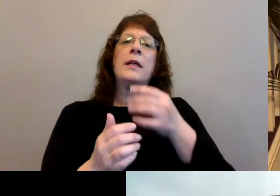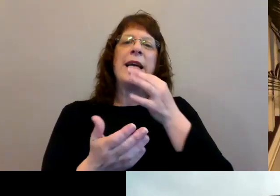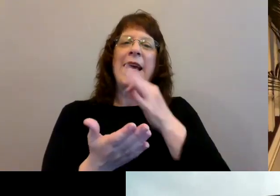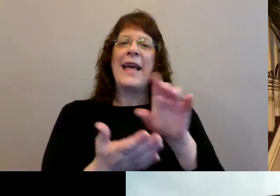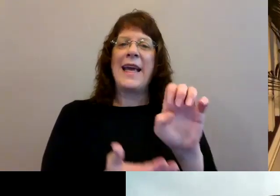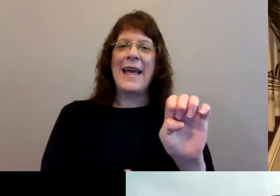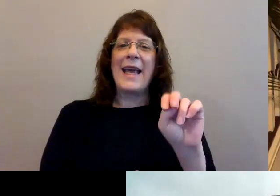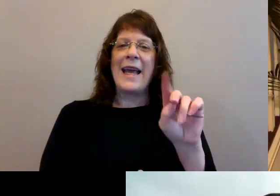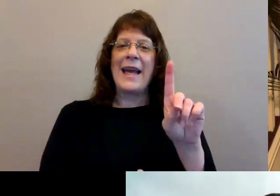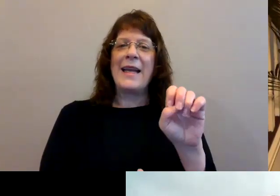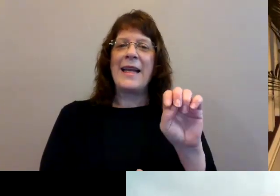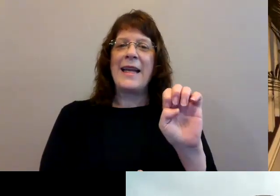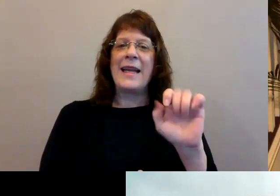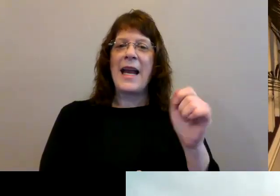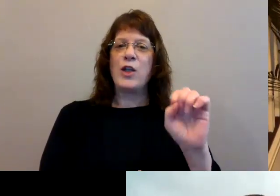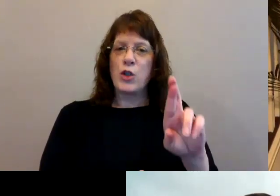biodiversity?